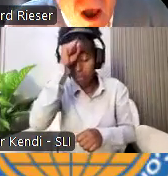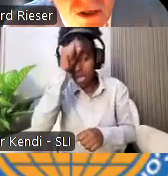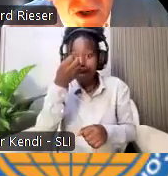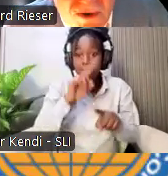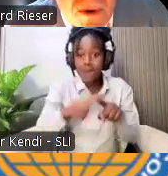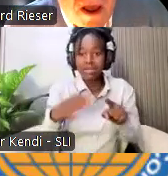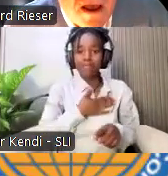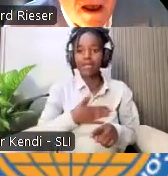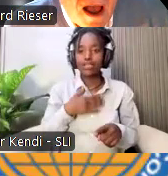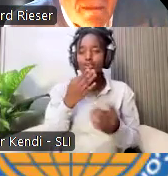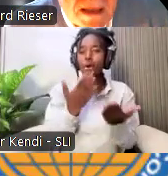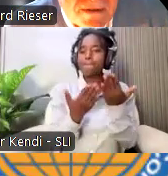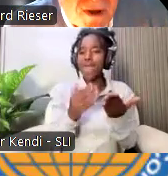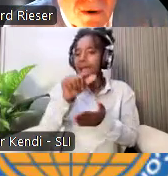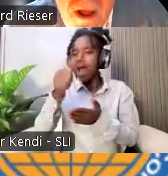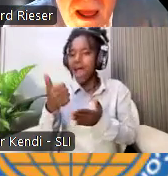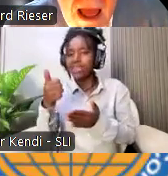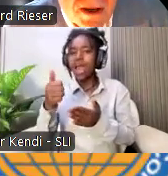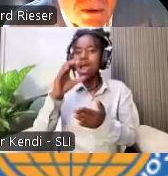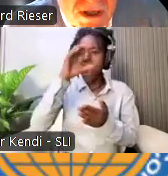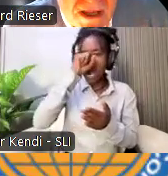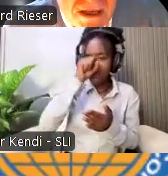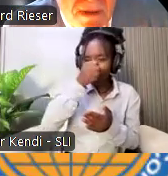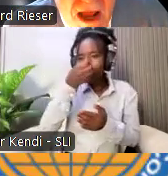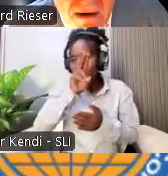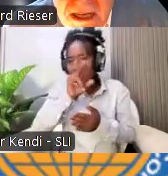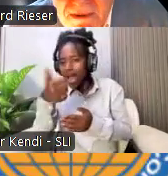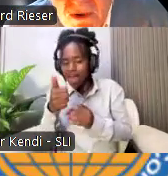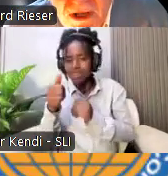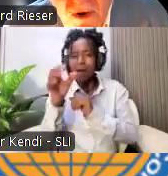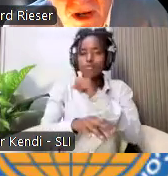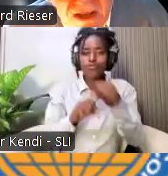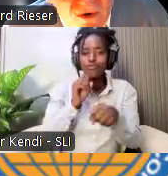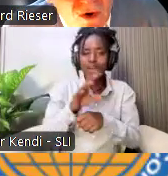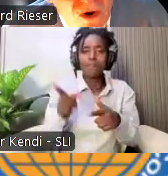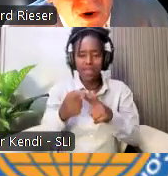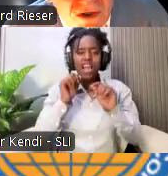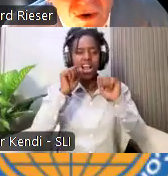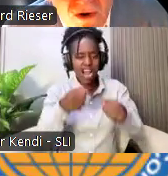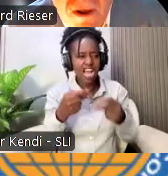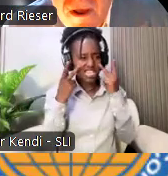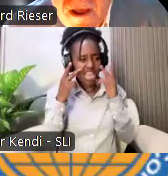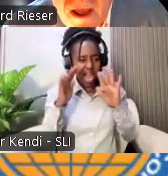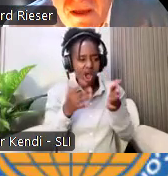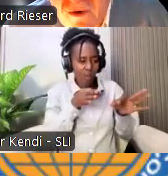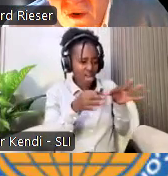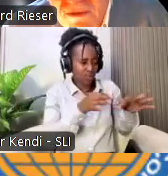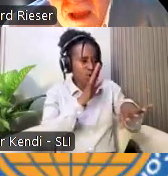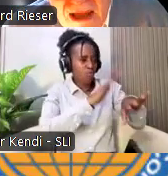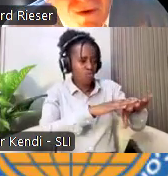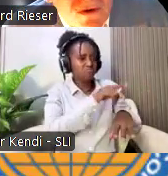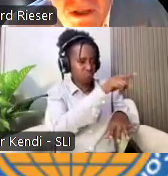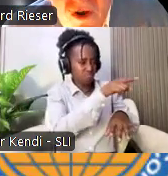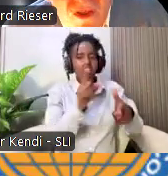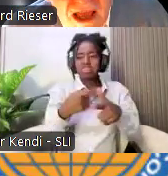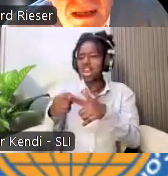any cartoon-based film, and you'll see this polarity between good and evil. Good looks good, evil looks